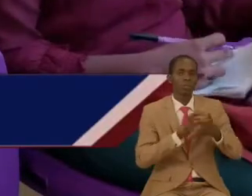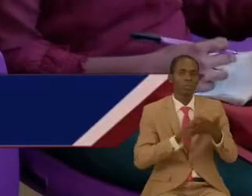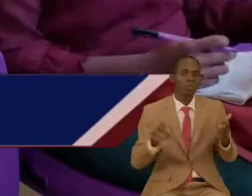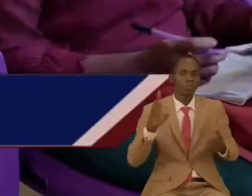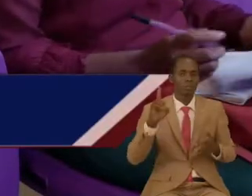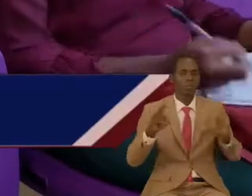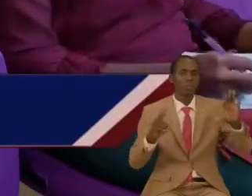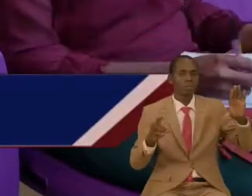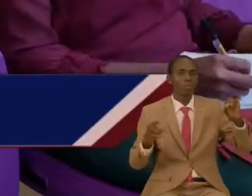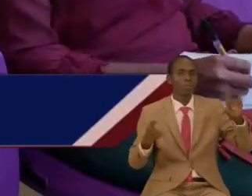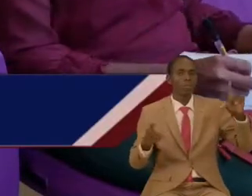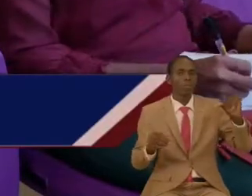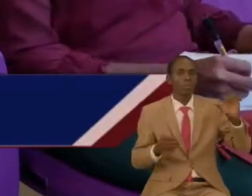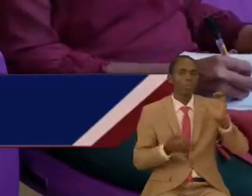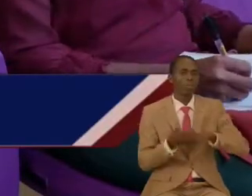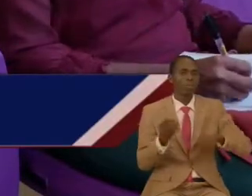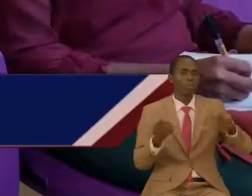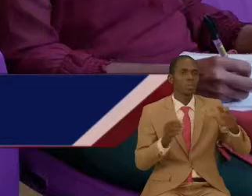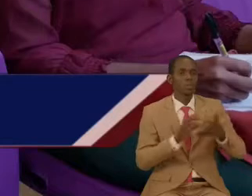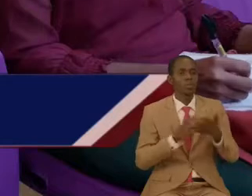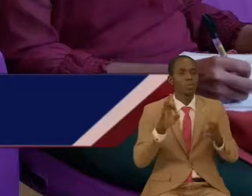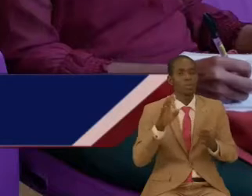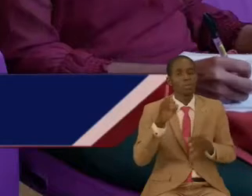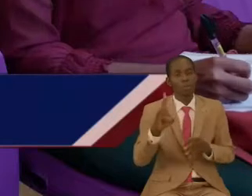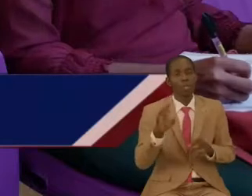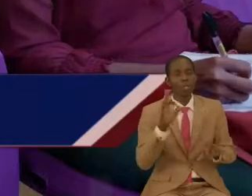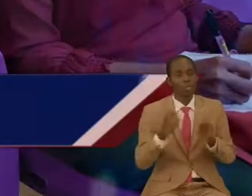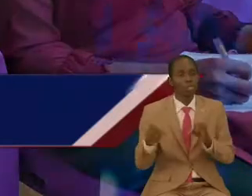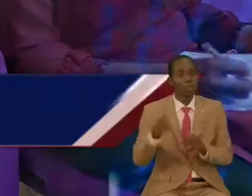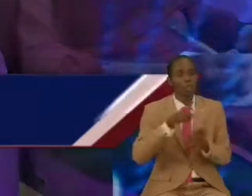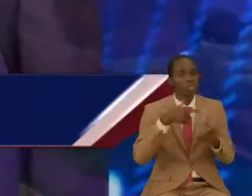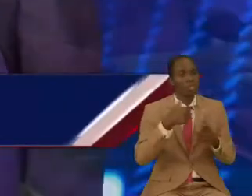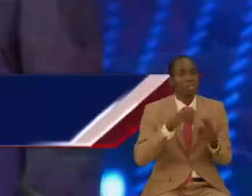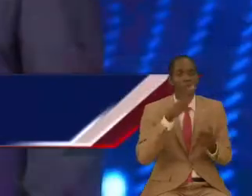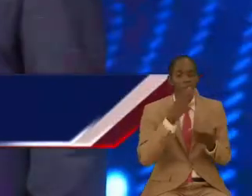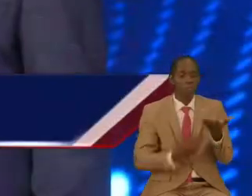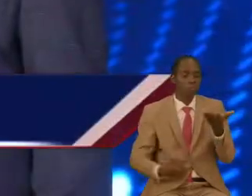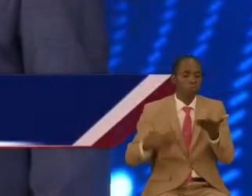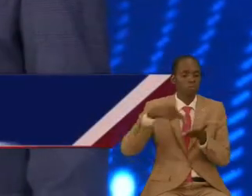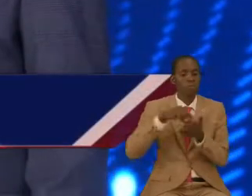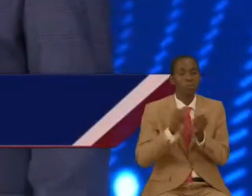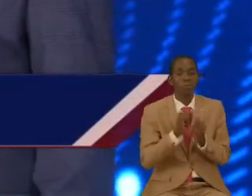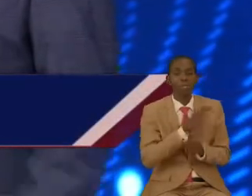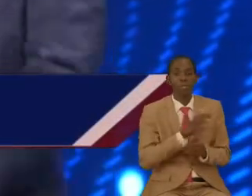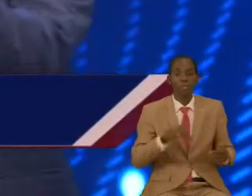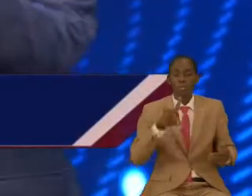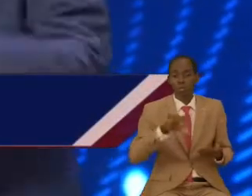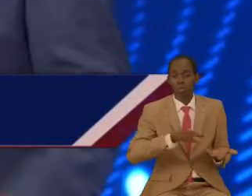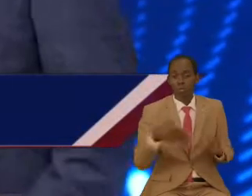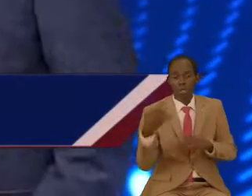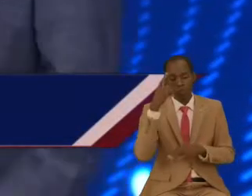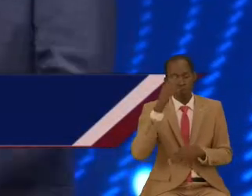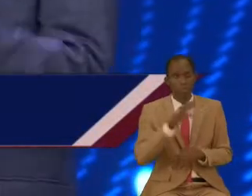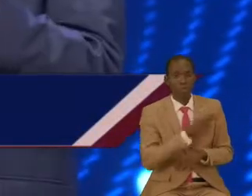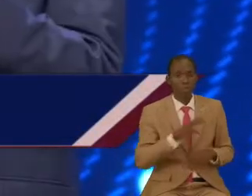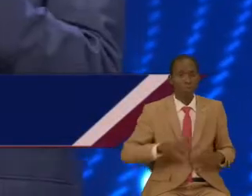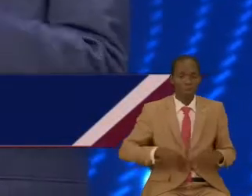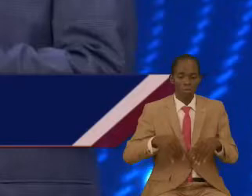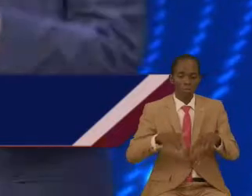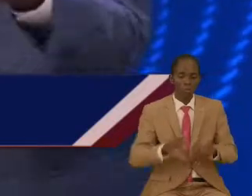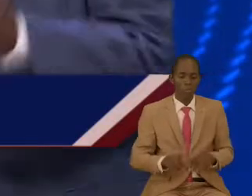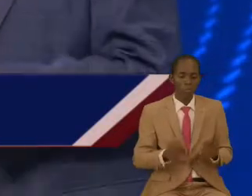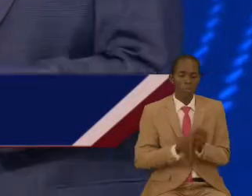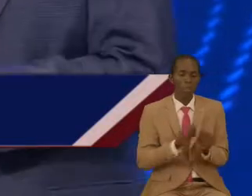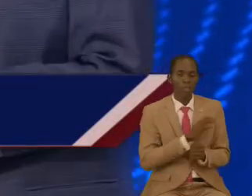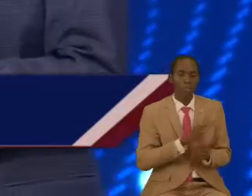1, if ye then be risen with Christ, you were crucified with Christ, you died with Christ, and now you are risen